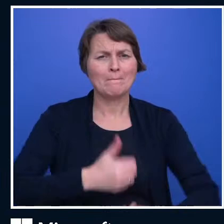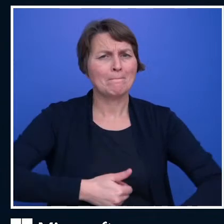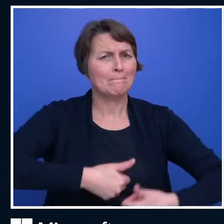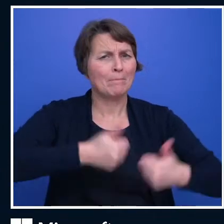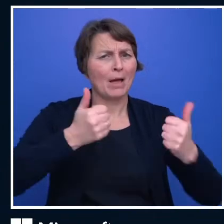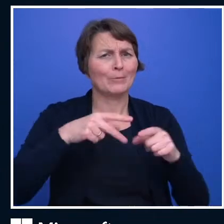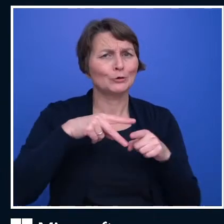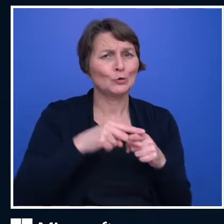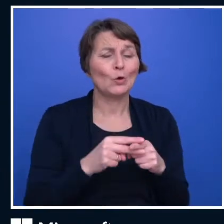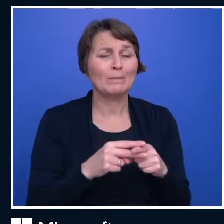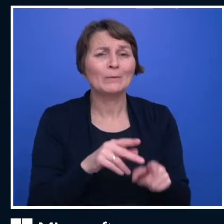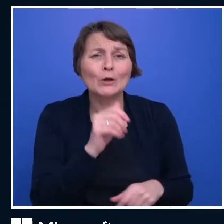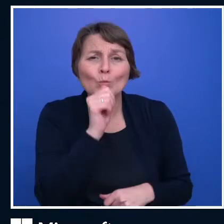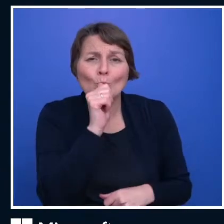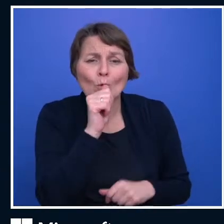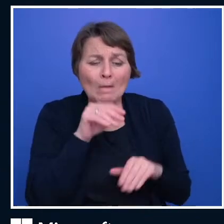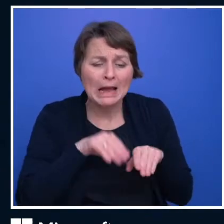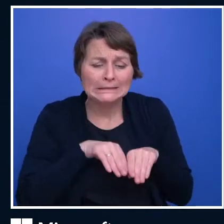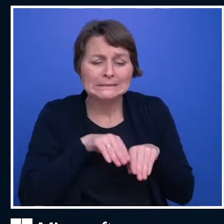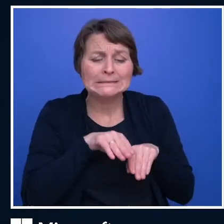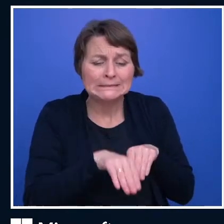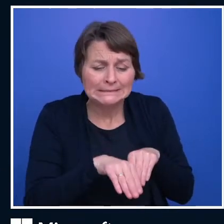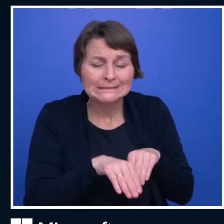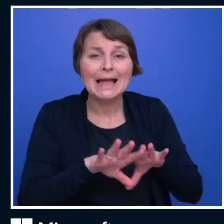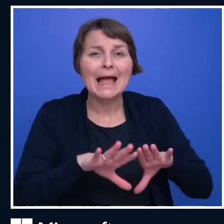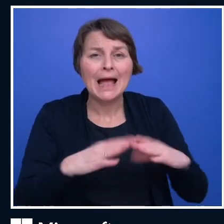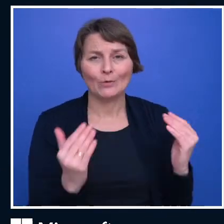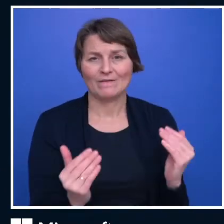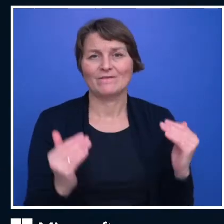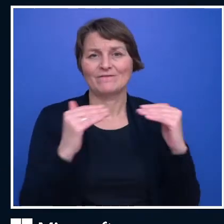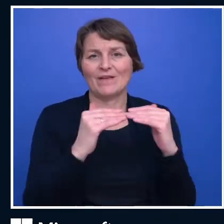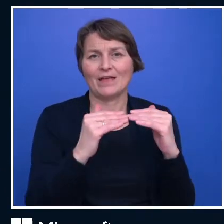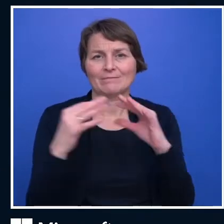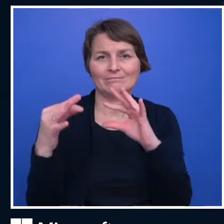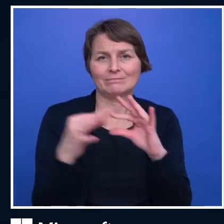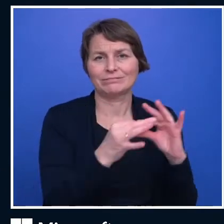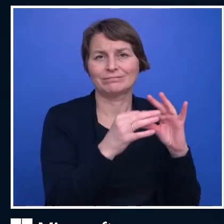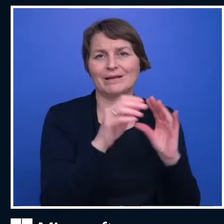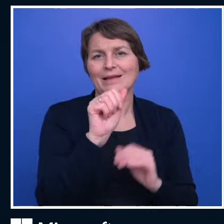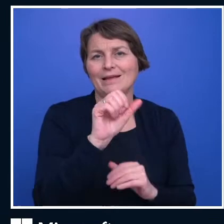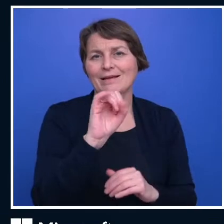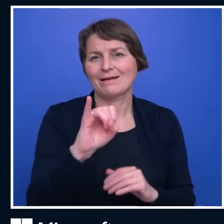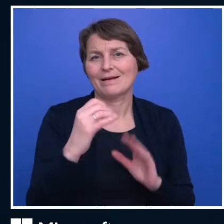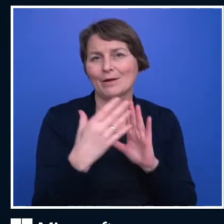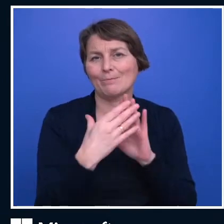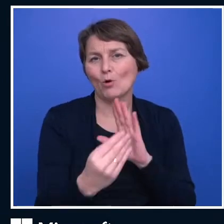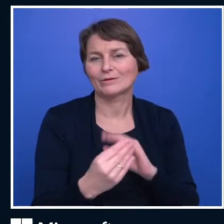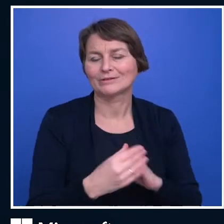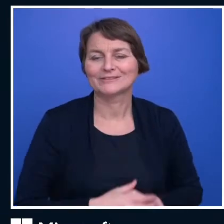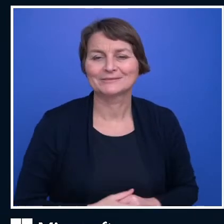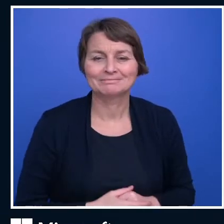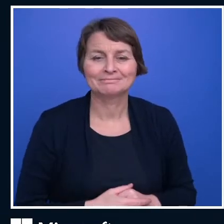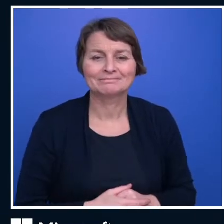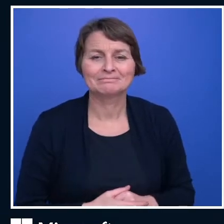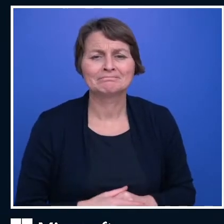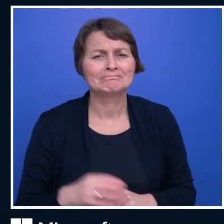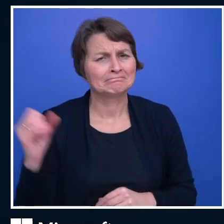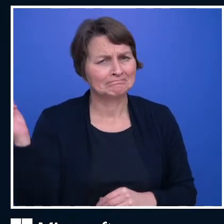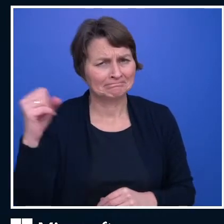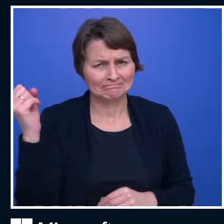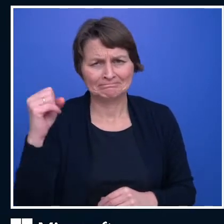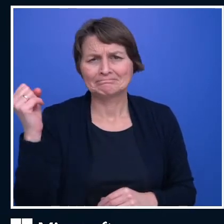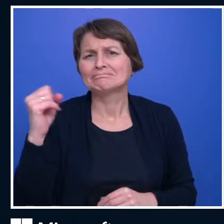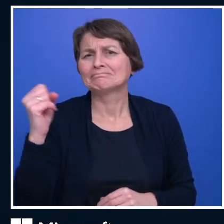consider the problem of fairness in AI models. Yeah, I feel that's true. There's a lot more to